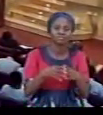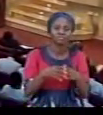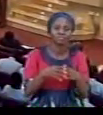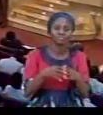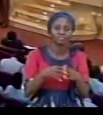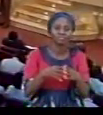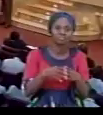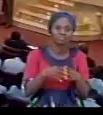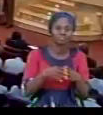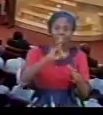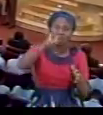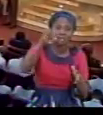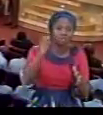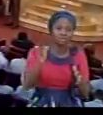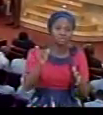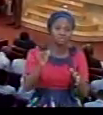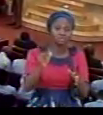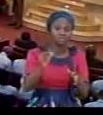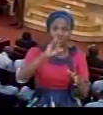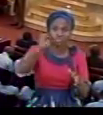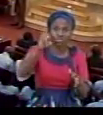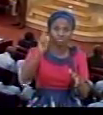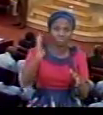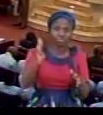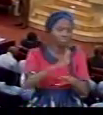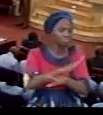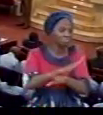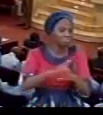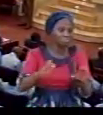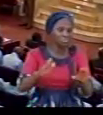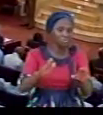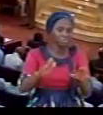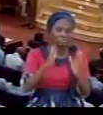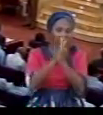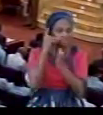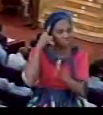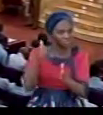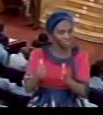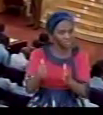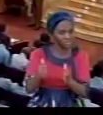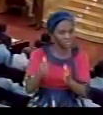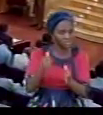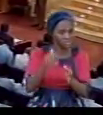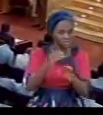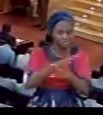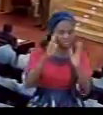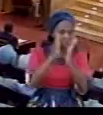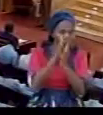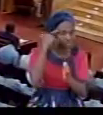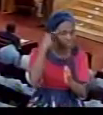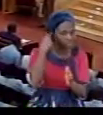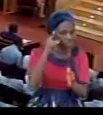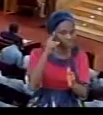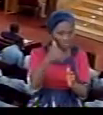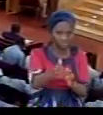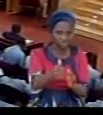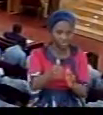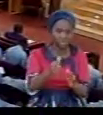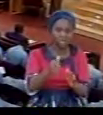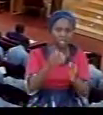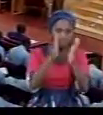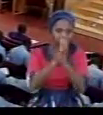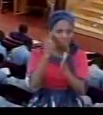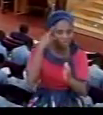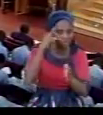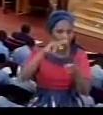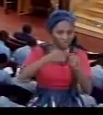Job did not even bother to pray for himself. He prayed for his friends, and God answered the prayer over his